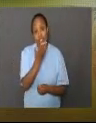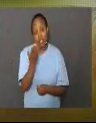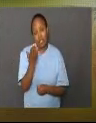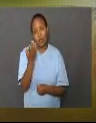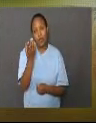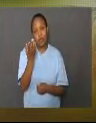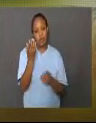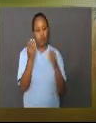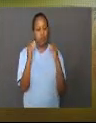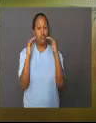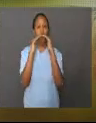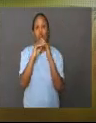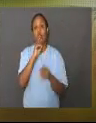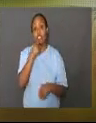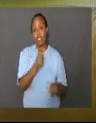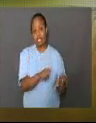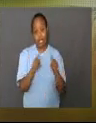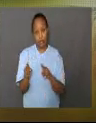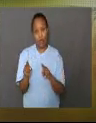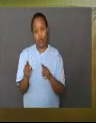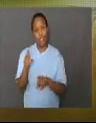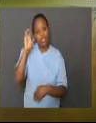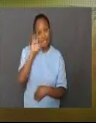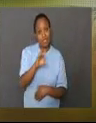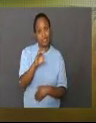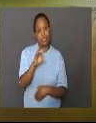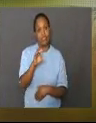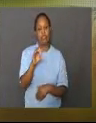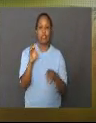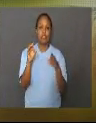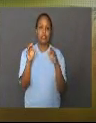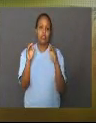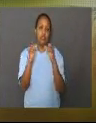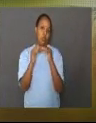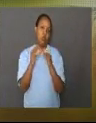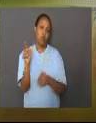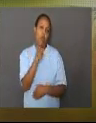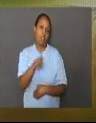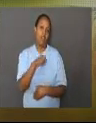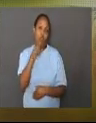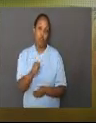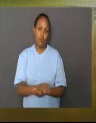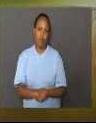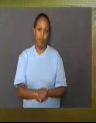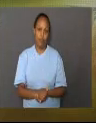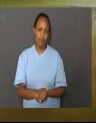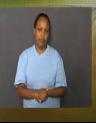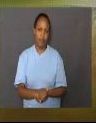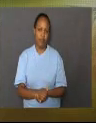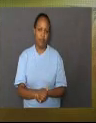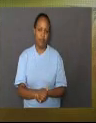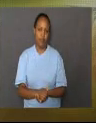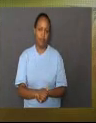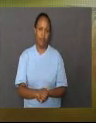is equitable may not necessarily be equal. Let us consider